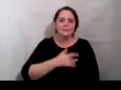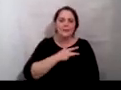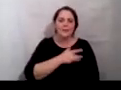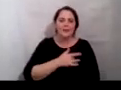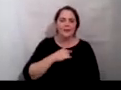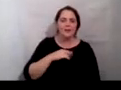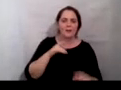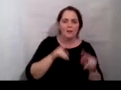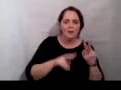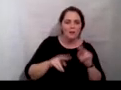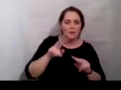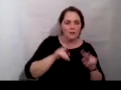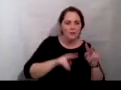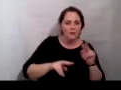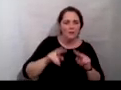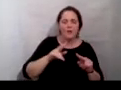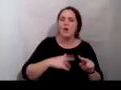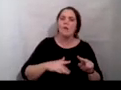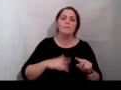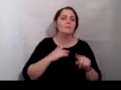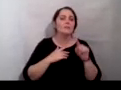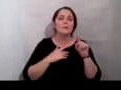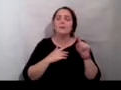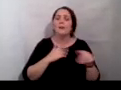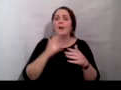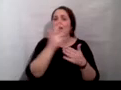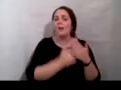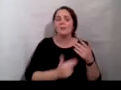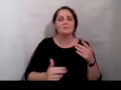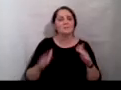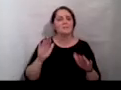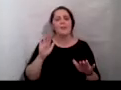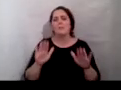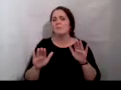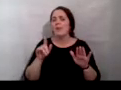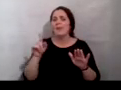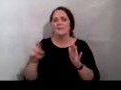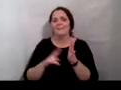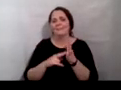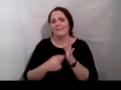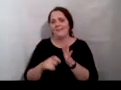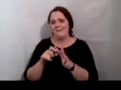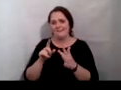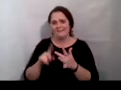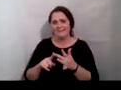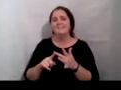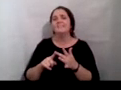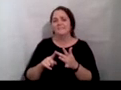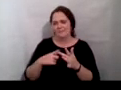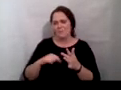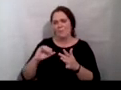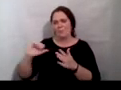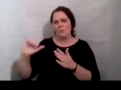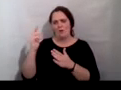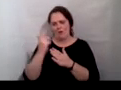work, similarly to the way Nadi Simpson is talking about her music and how it connects